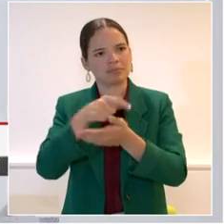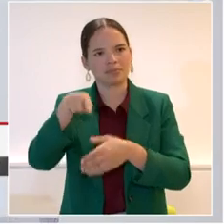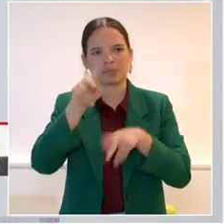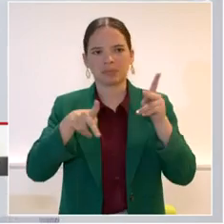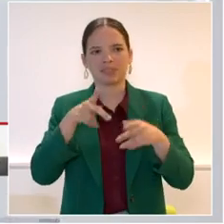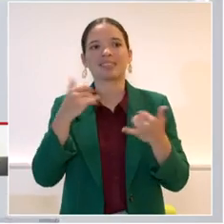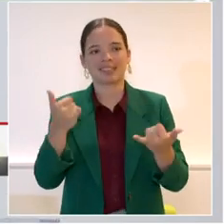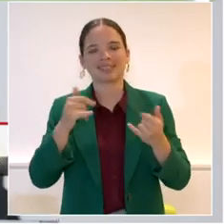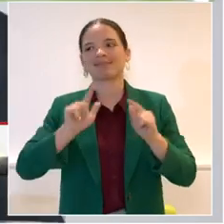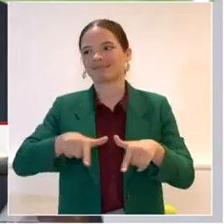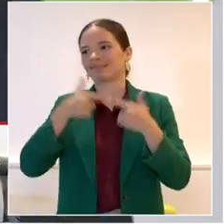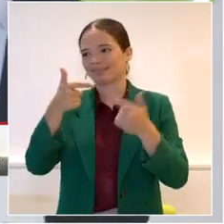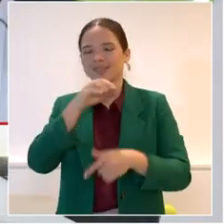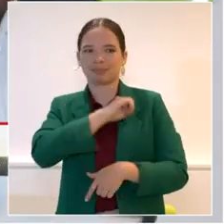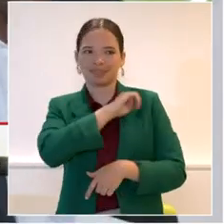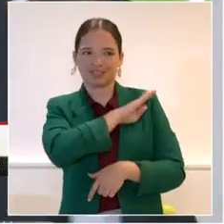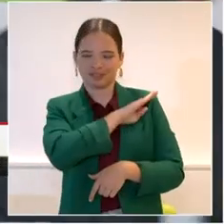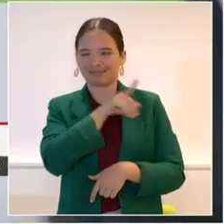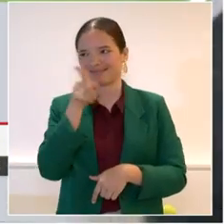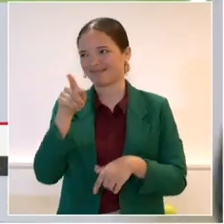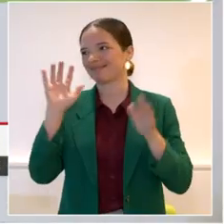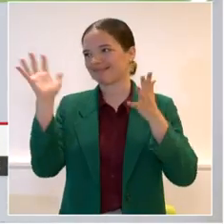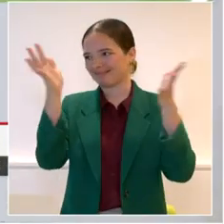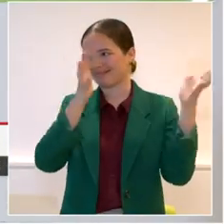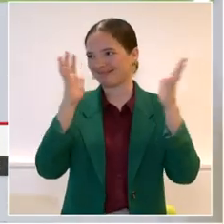back over to you.